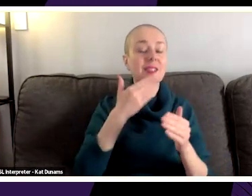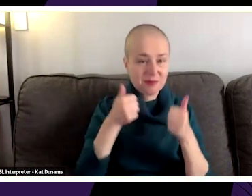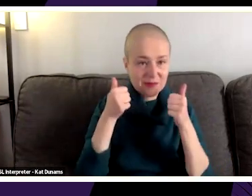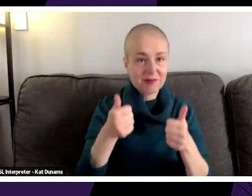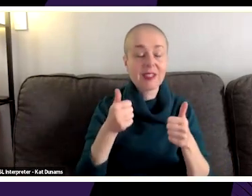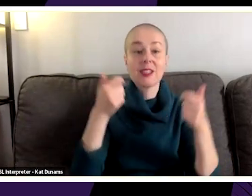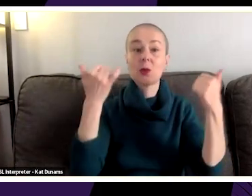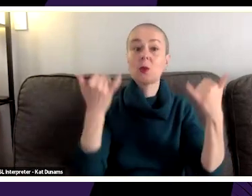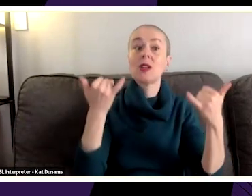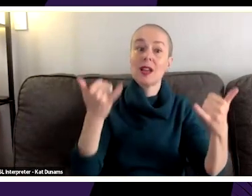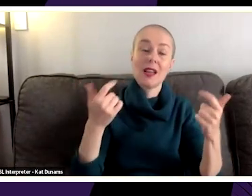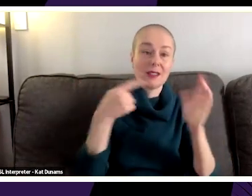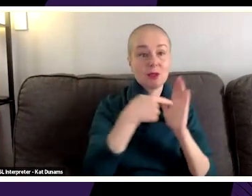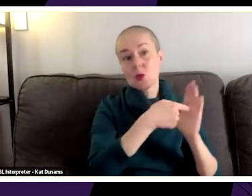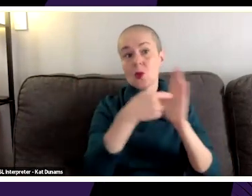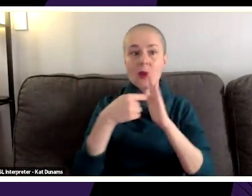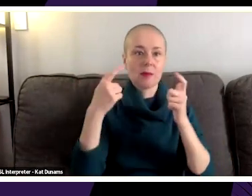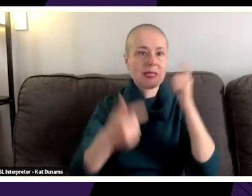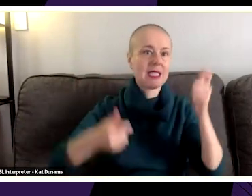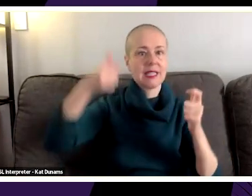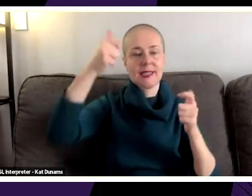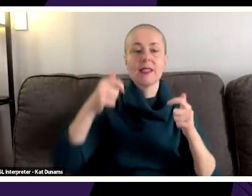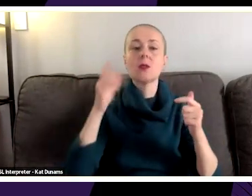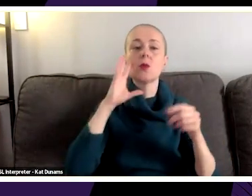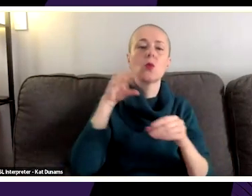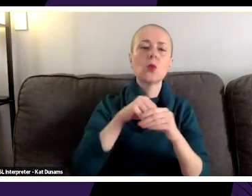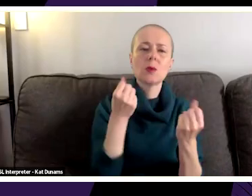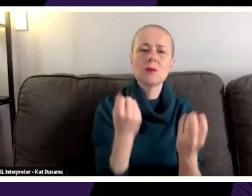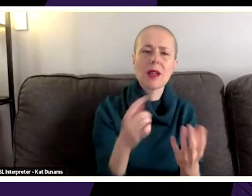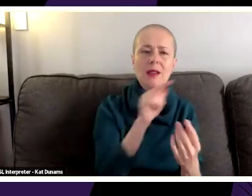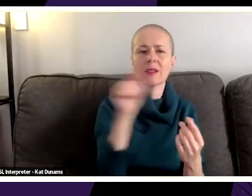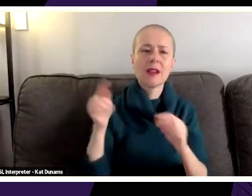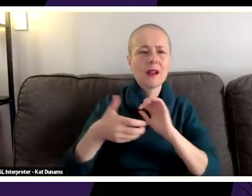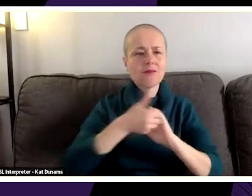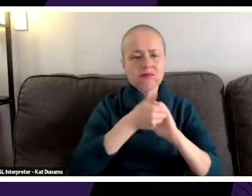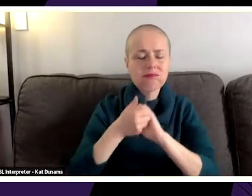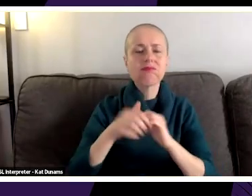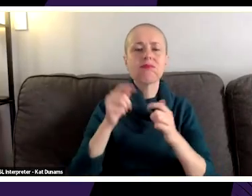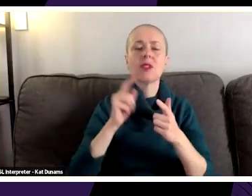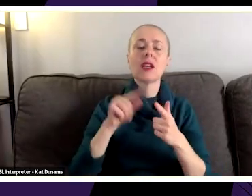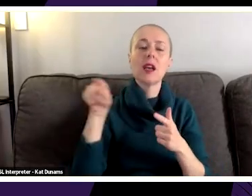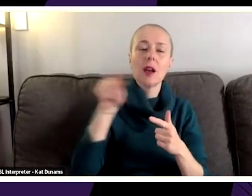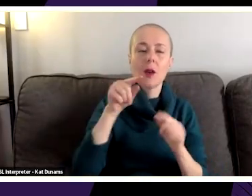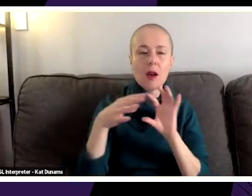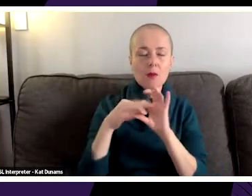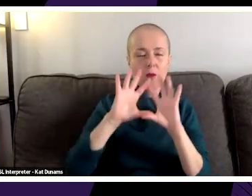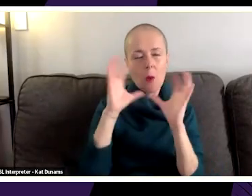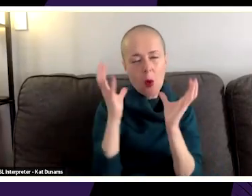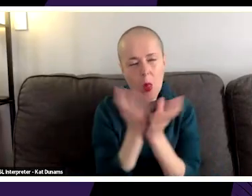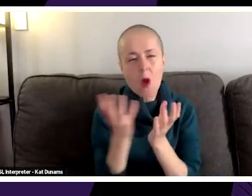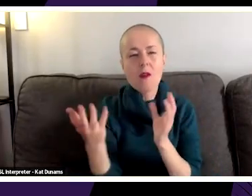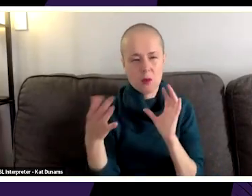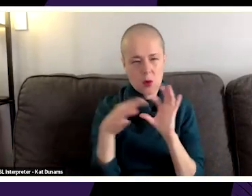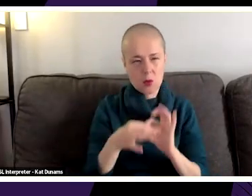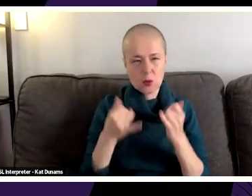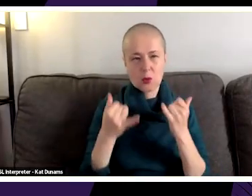showcase yet with the Processing Foundation Fellows, PROS grantees, and Google Summer of Code contributors from around the world. Over to you,